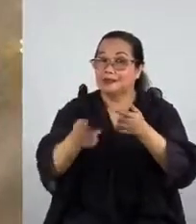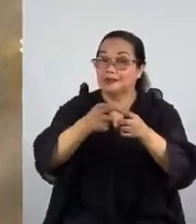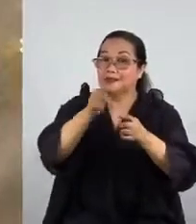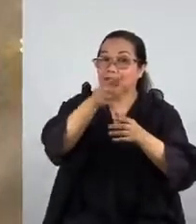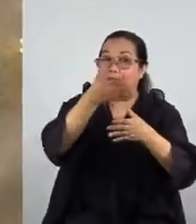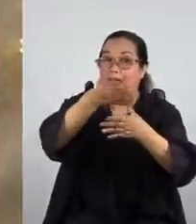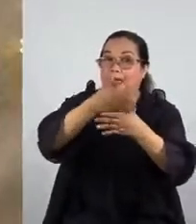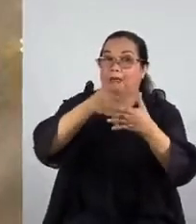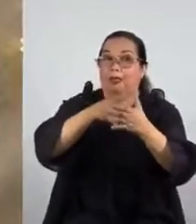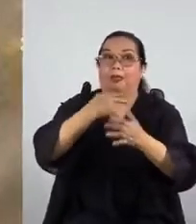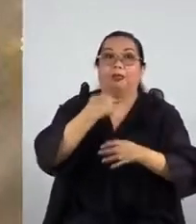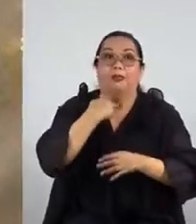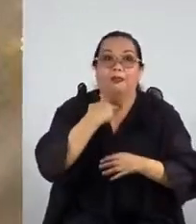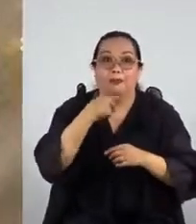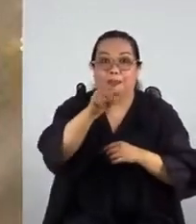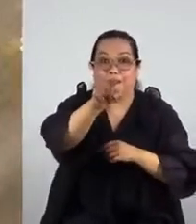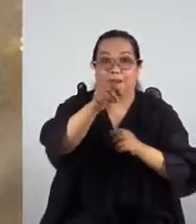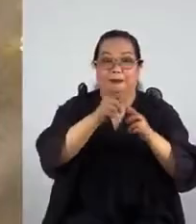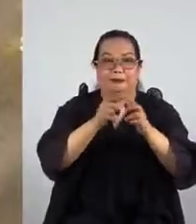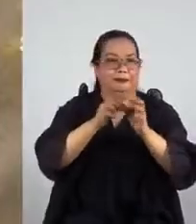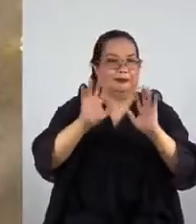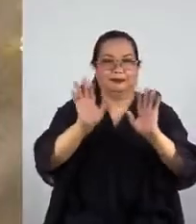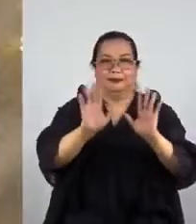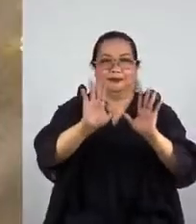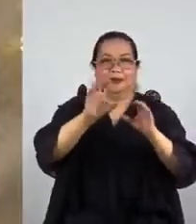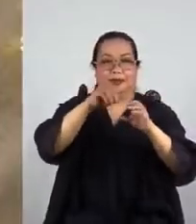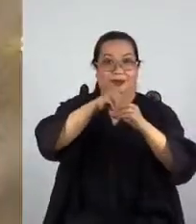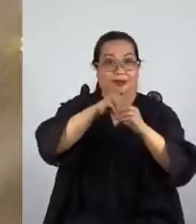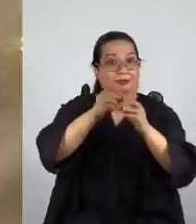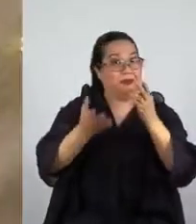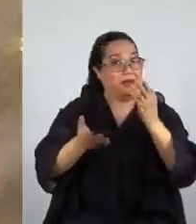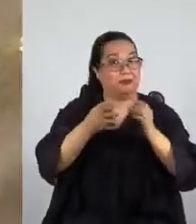2022. Or perhaps you are not yet in Christ.